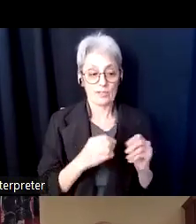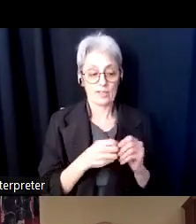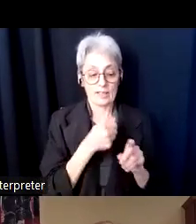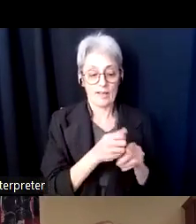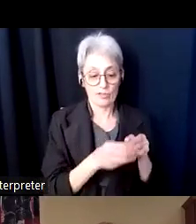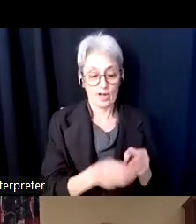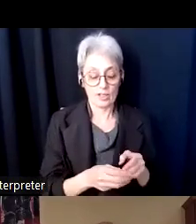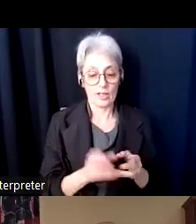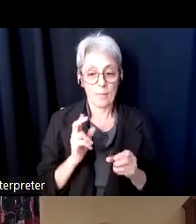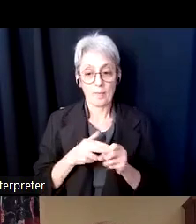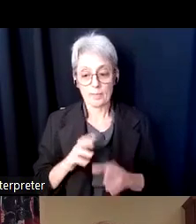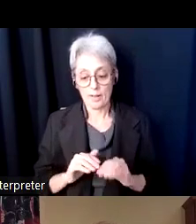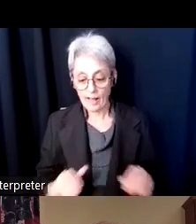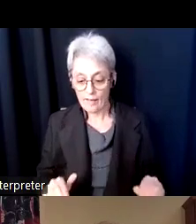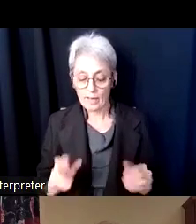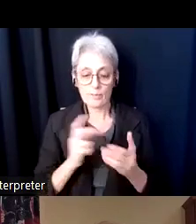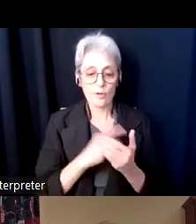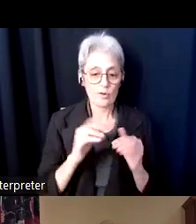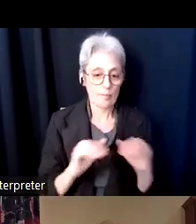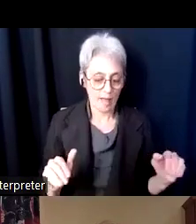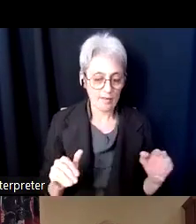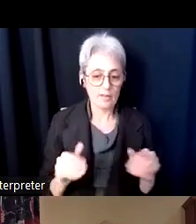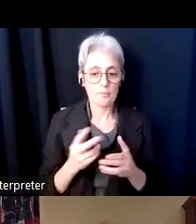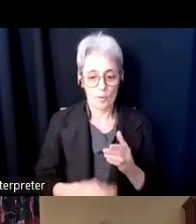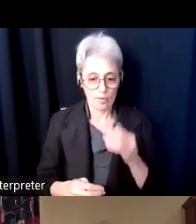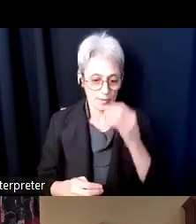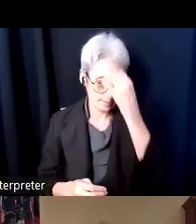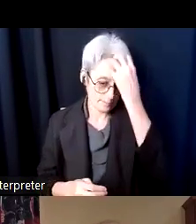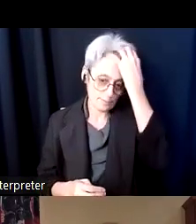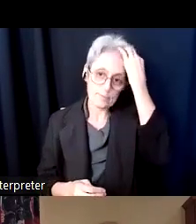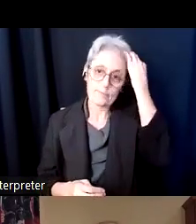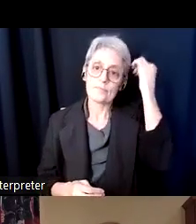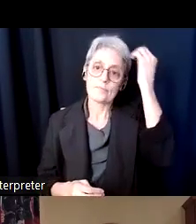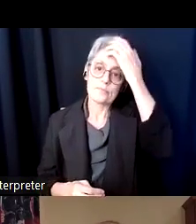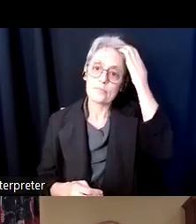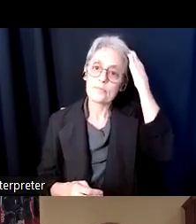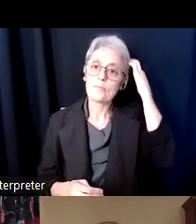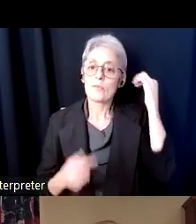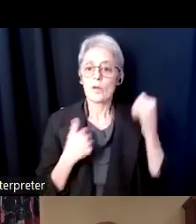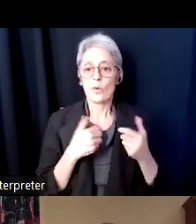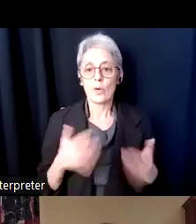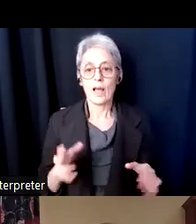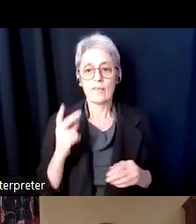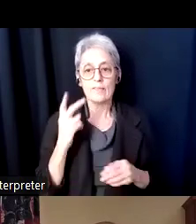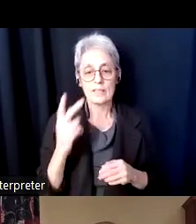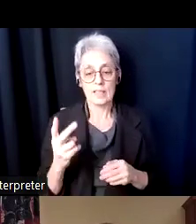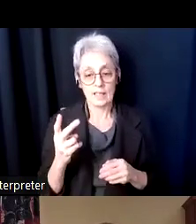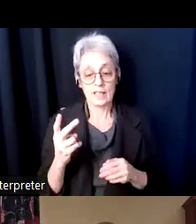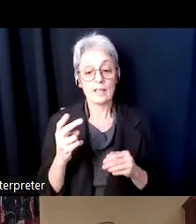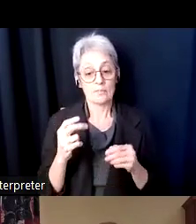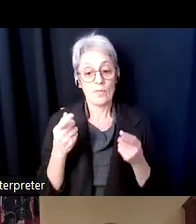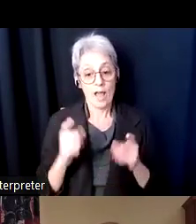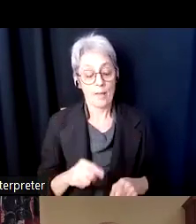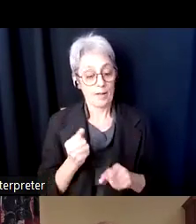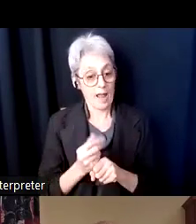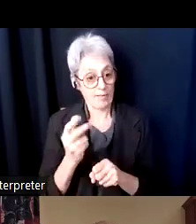participant and program level. And while we have seen consistent, steady growth every 3 years that